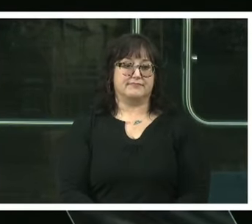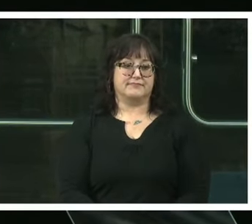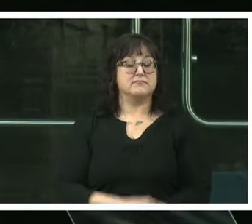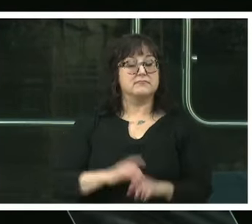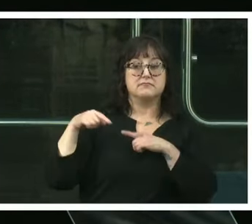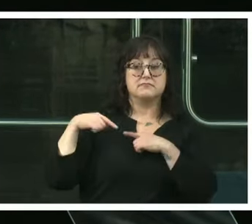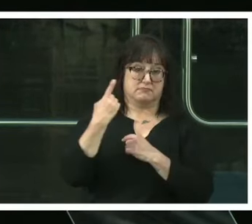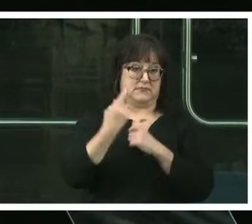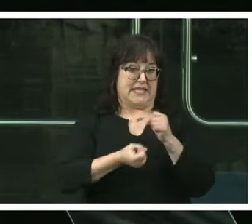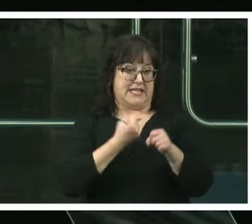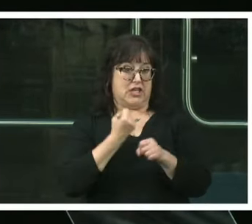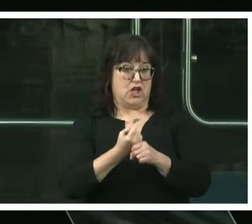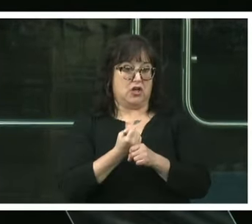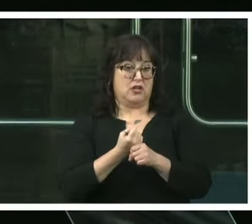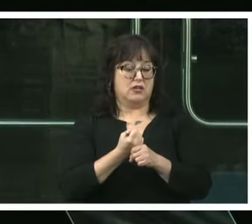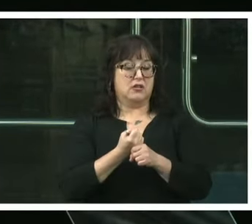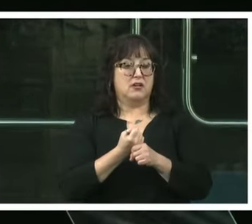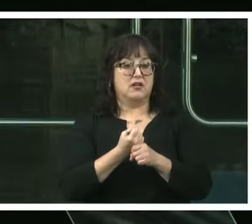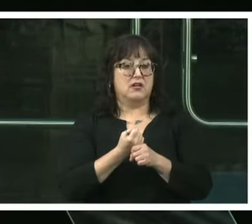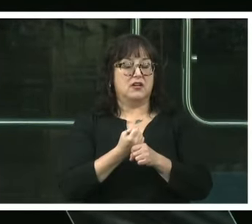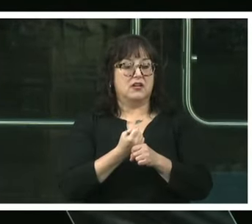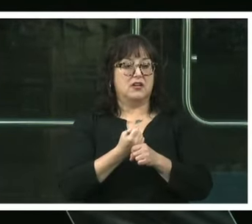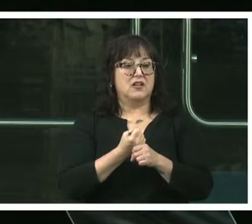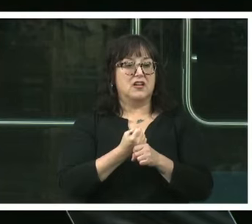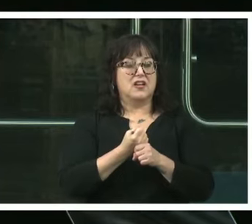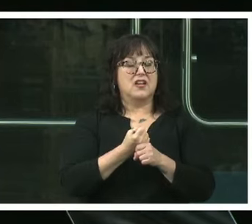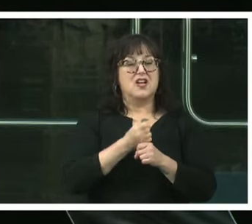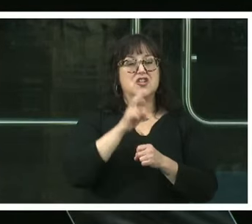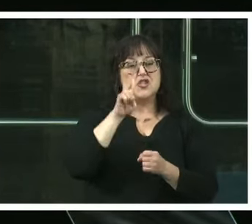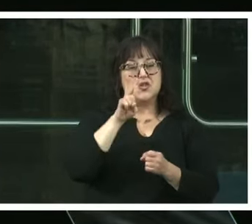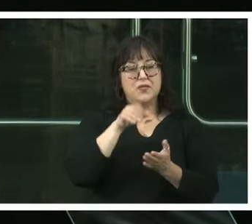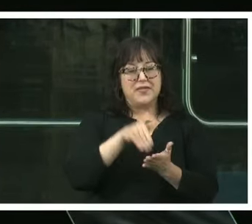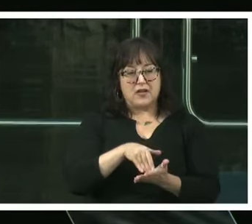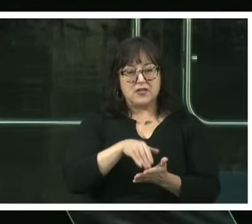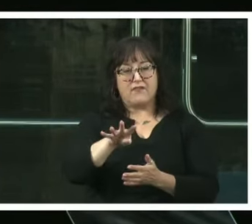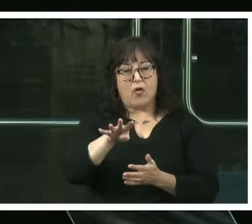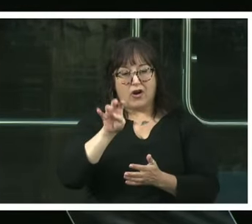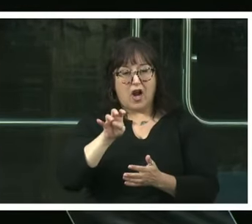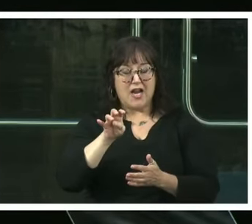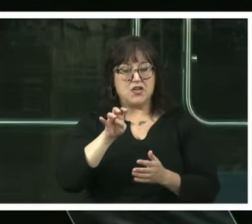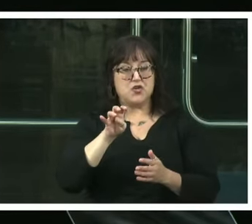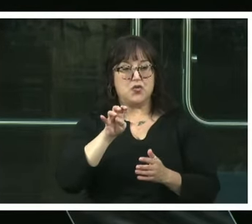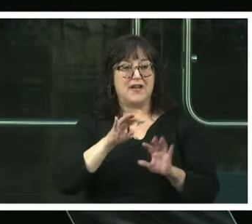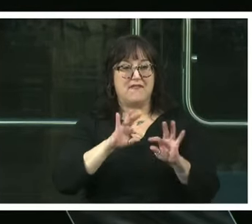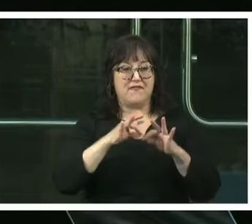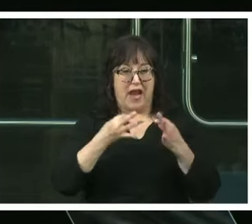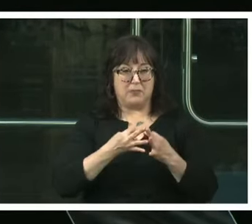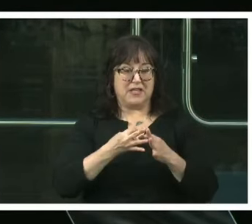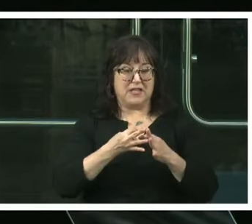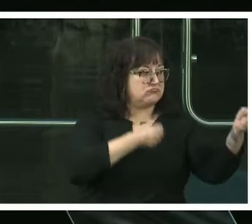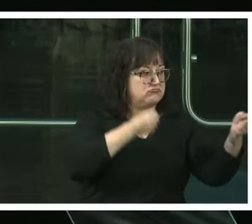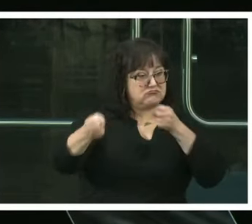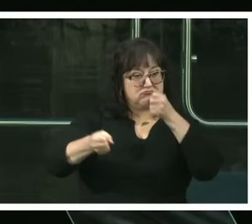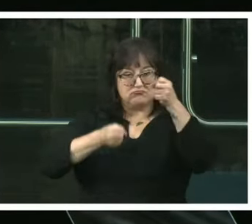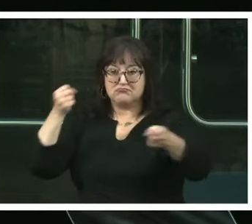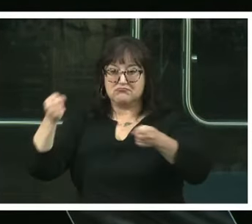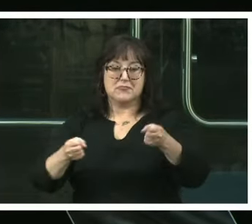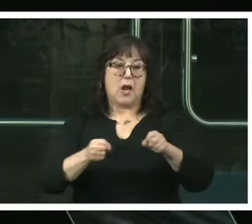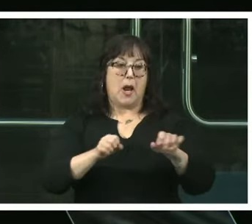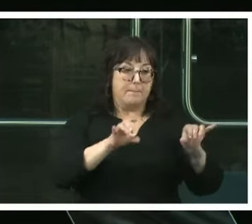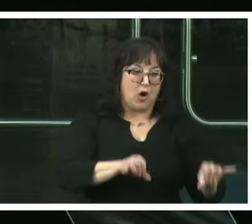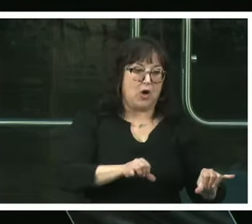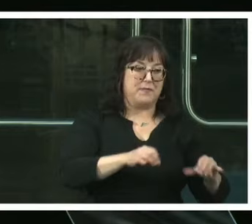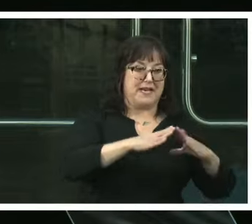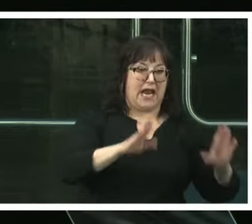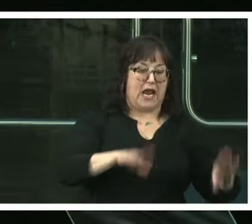Over the last year, we placed 2,400 households into permanent supportive housing, 7,000 into